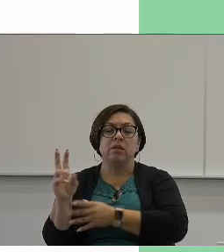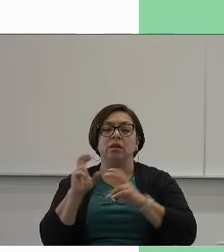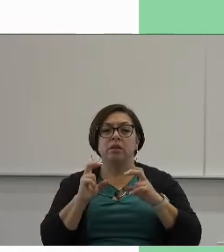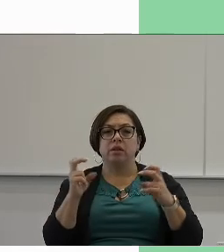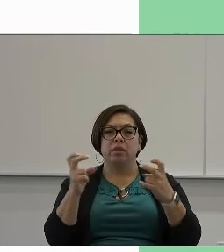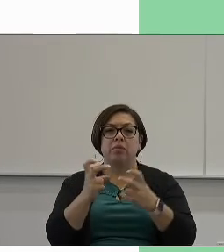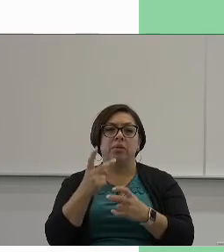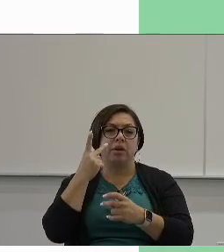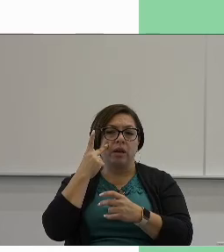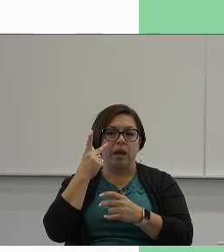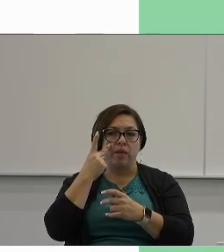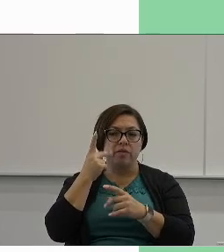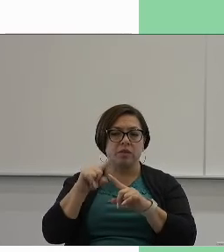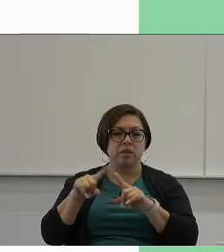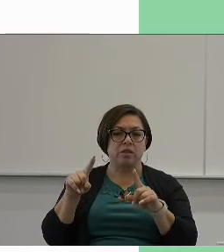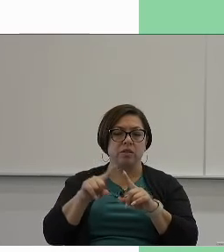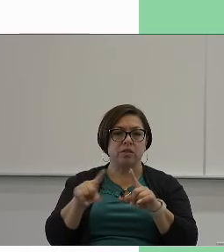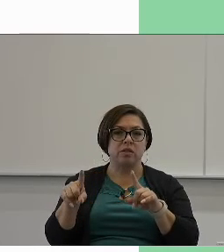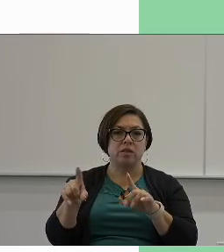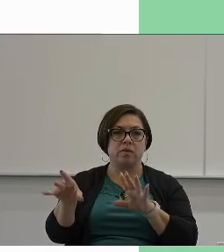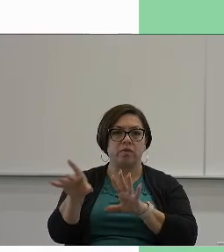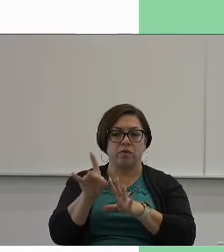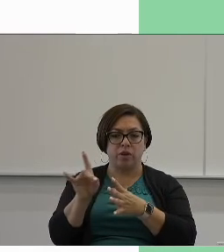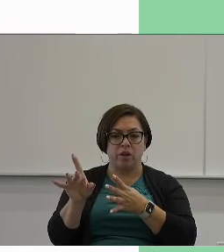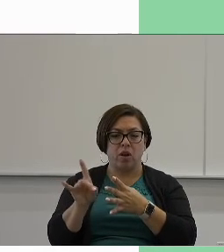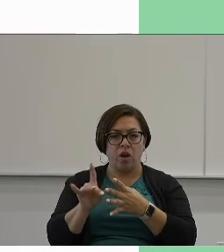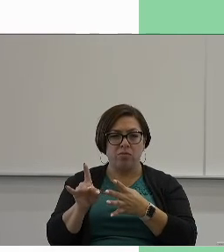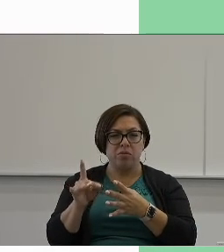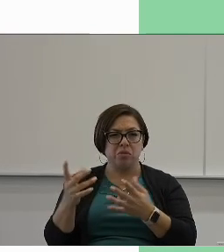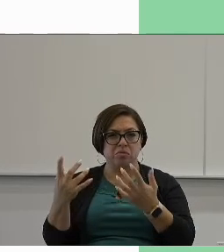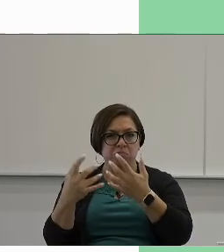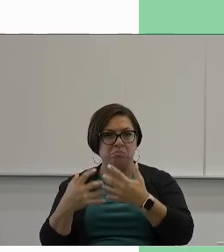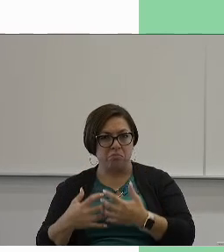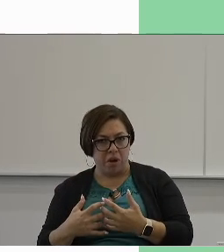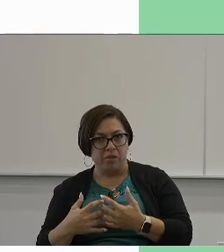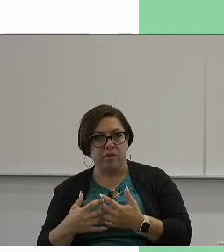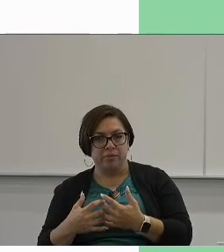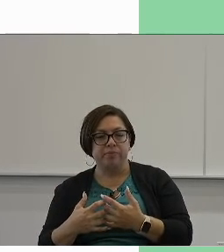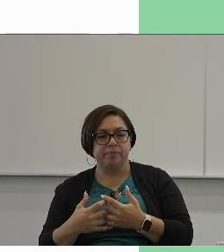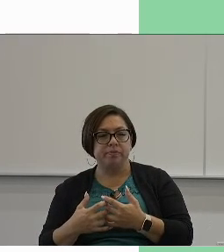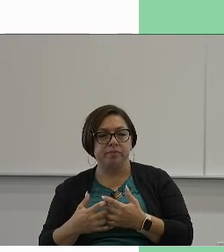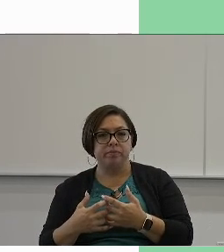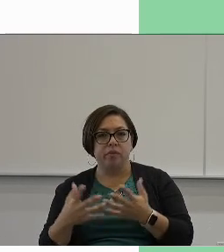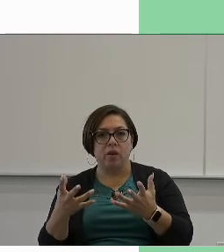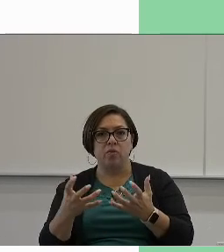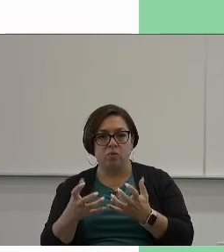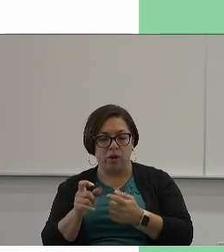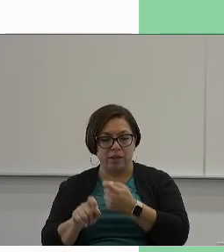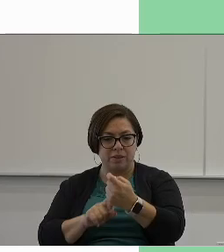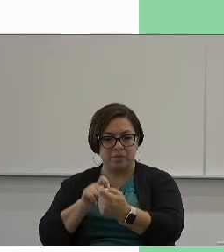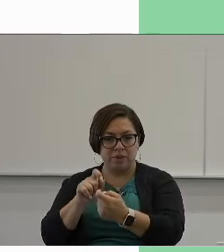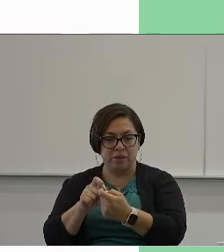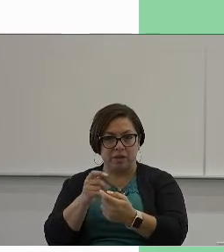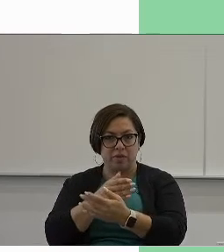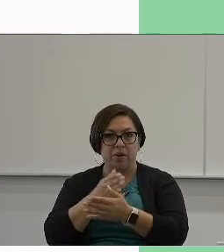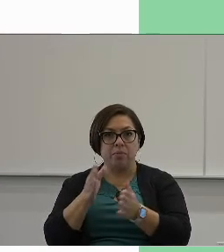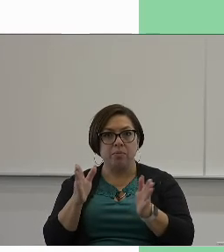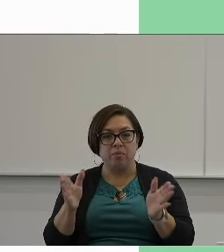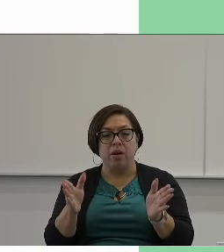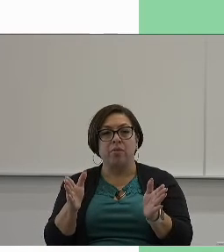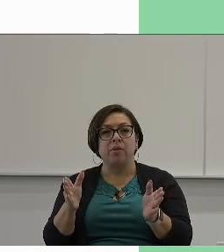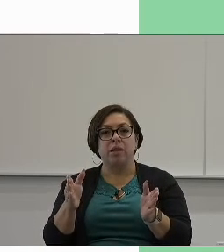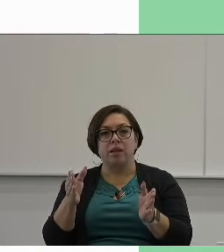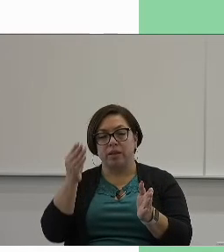kind of seen different options of how they might be combined there, and wanted to get some specific public input to the extent anybody lives in those